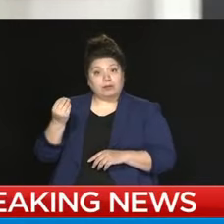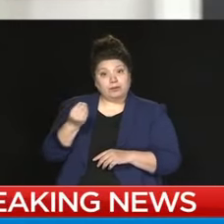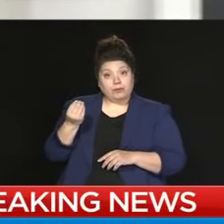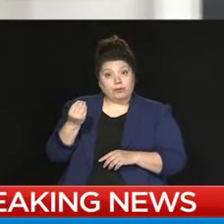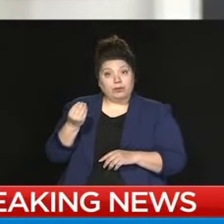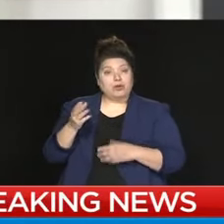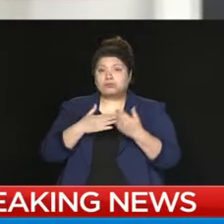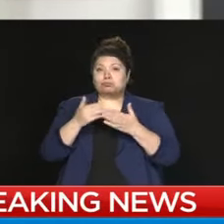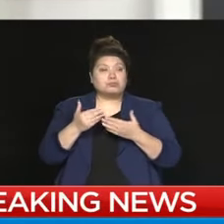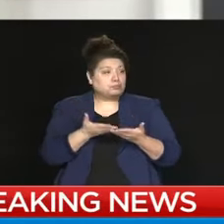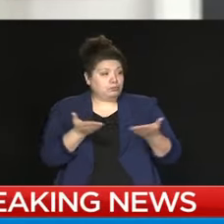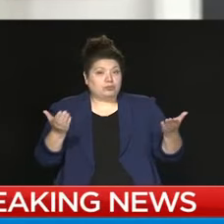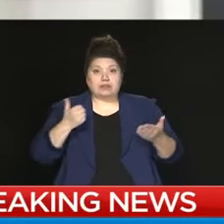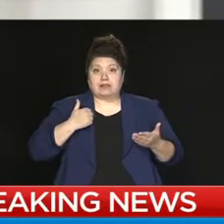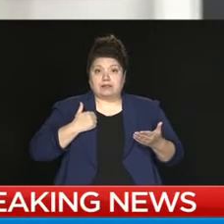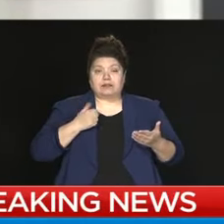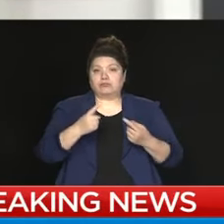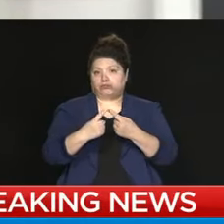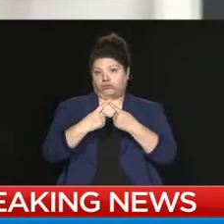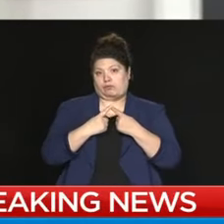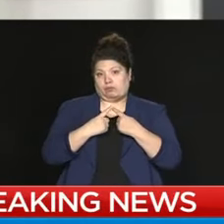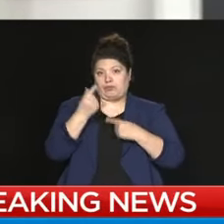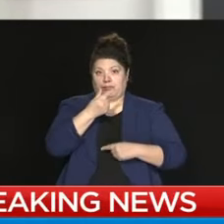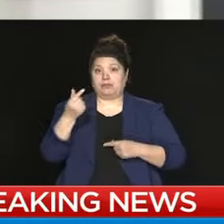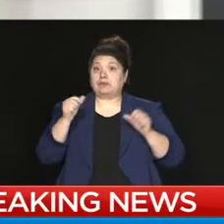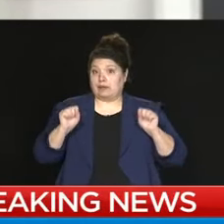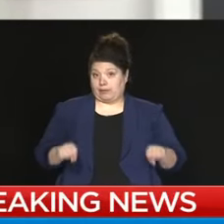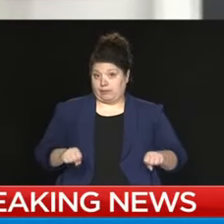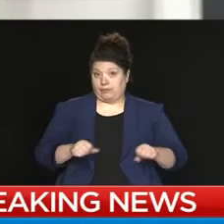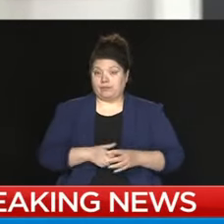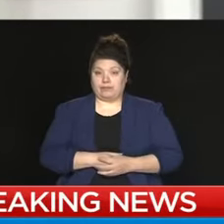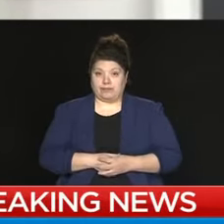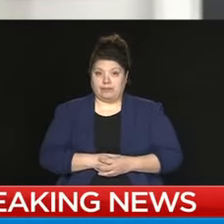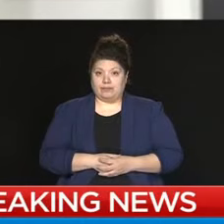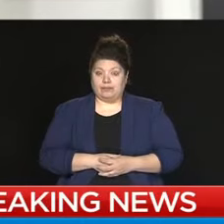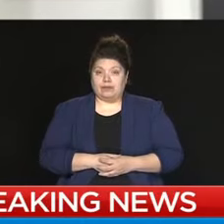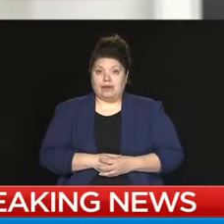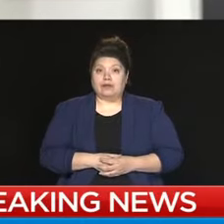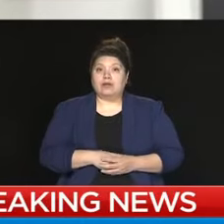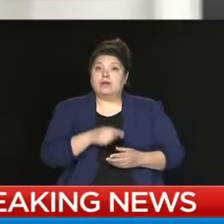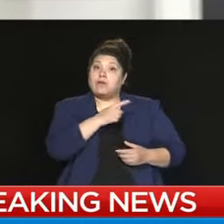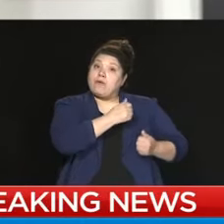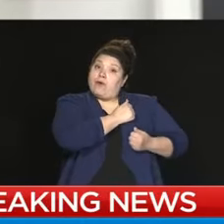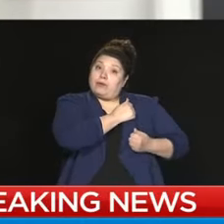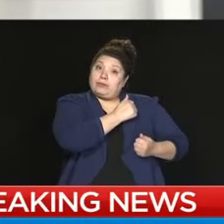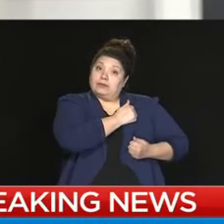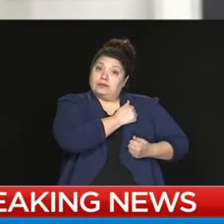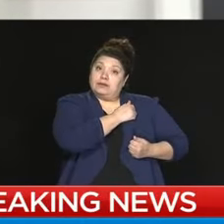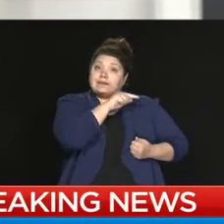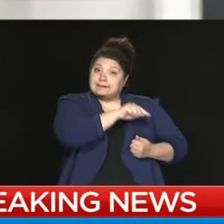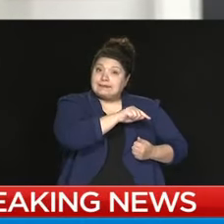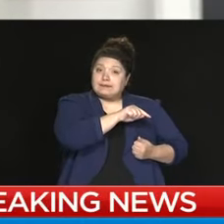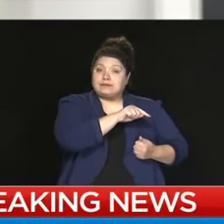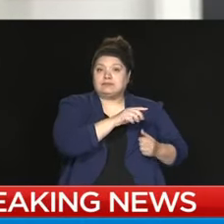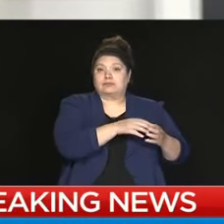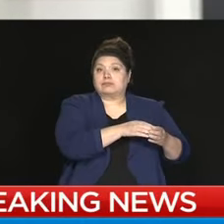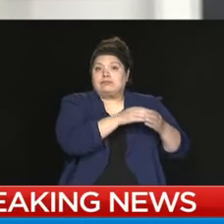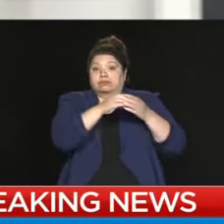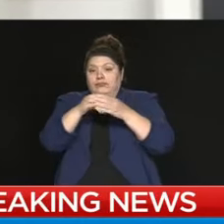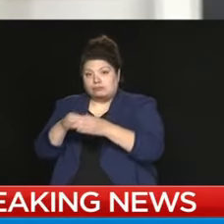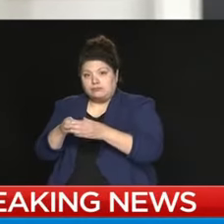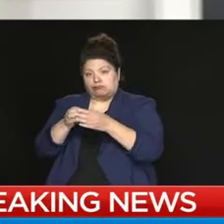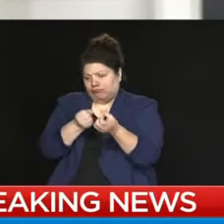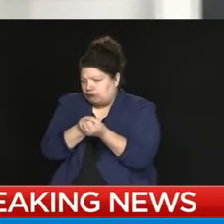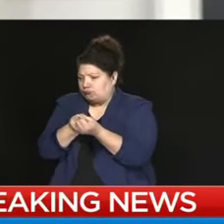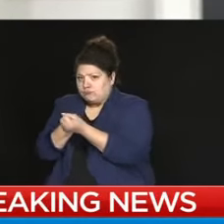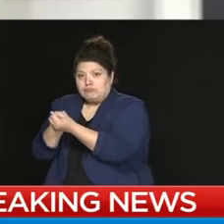all Canadians can count on us during this crisis. We're sending the Army to provide urgent assistance to